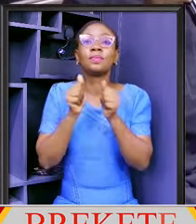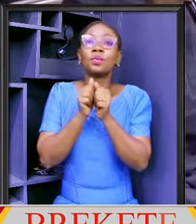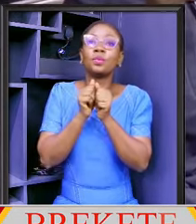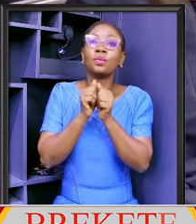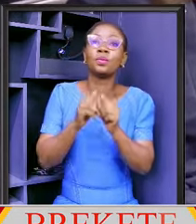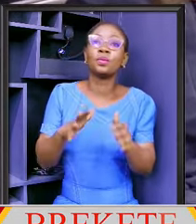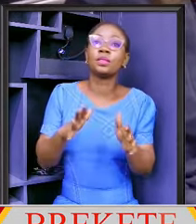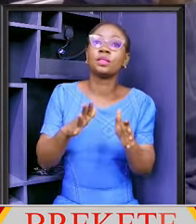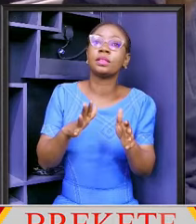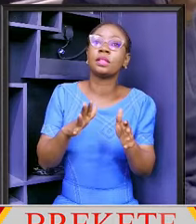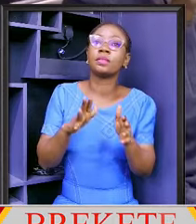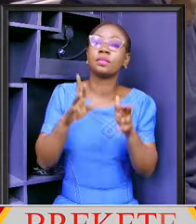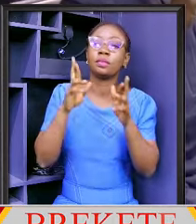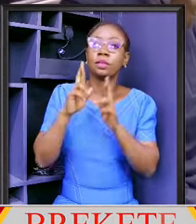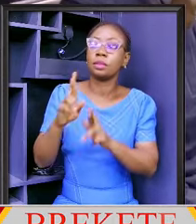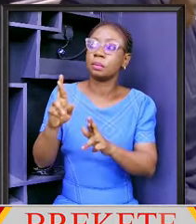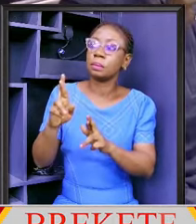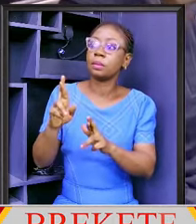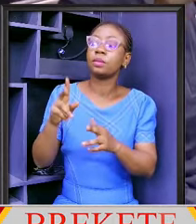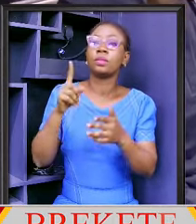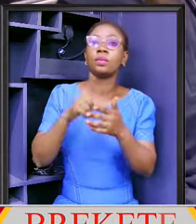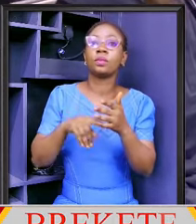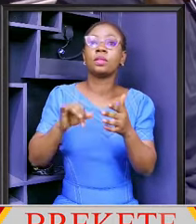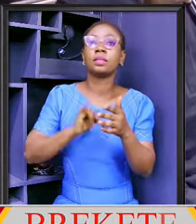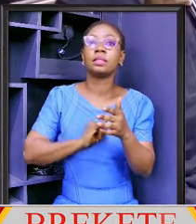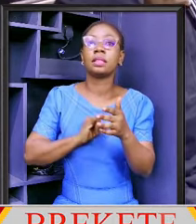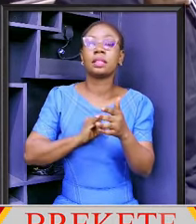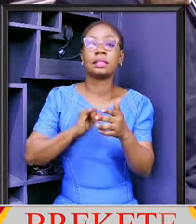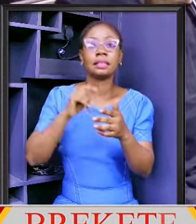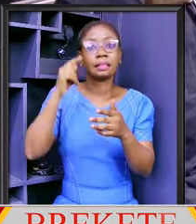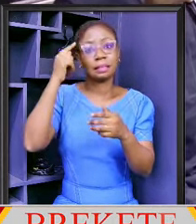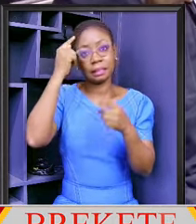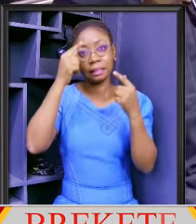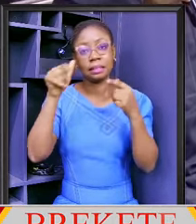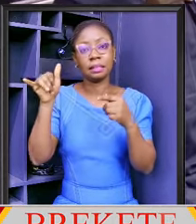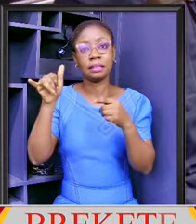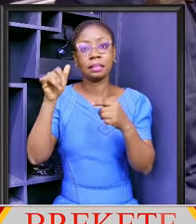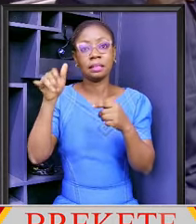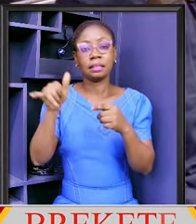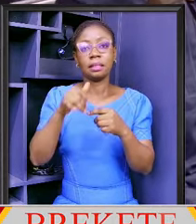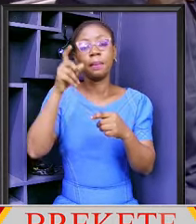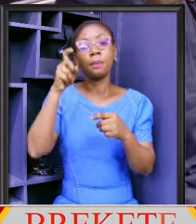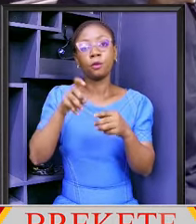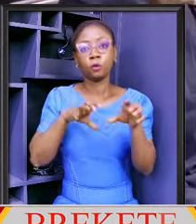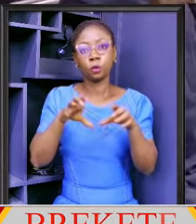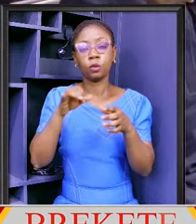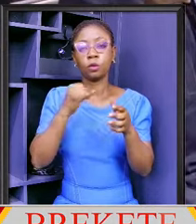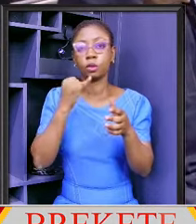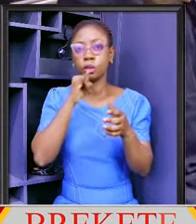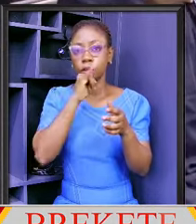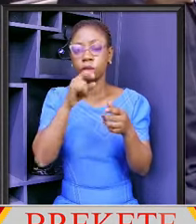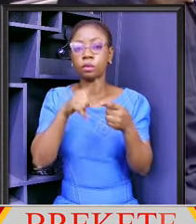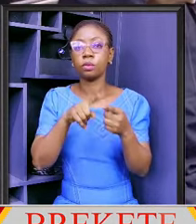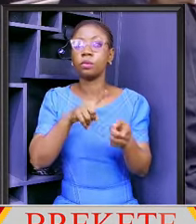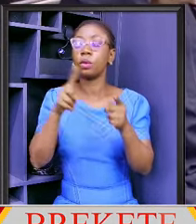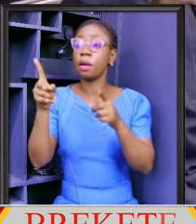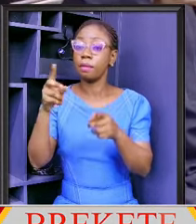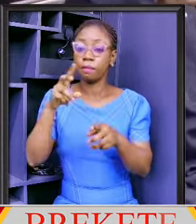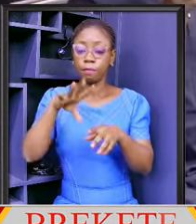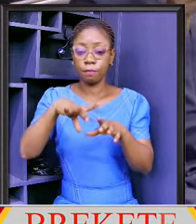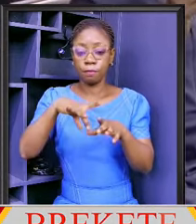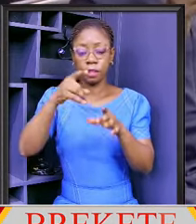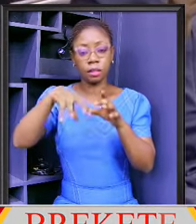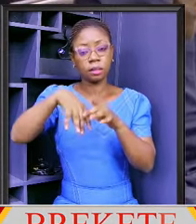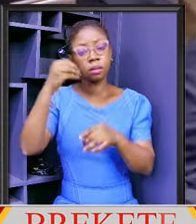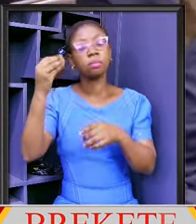it's an ongoing matter. What I think he should do is to go and confirm. It's not like today. Let him confirm even what you have said. Even